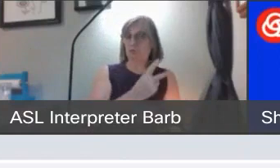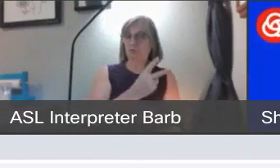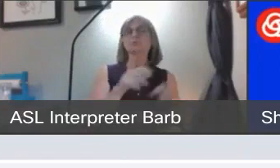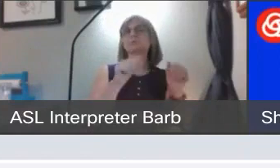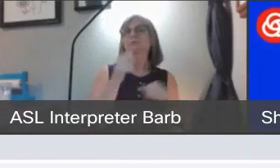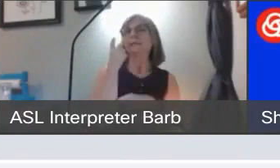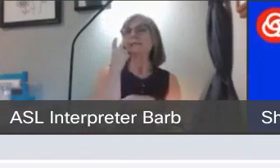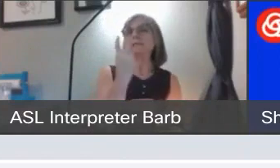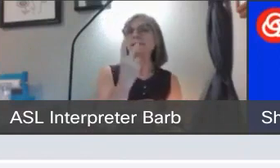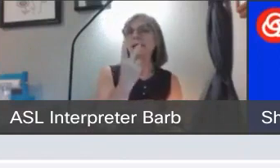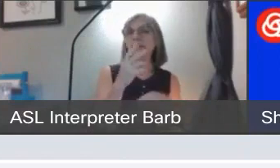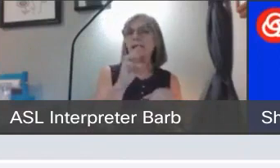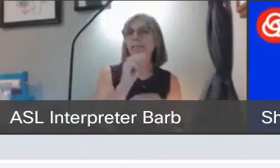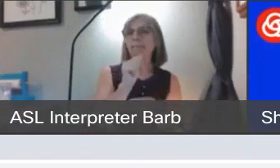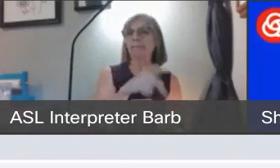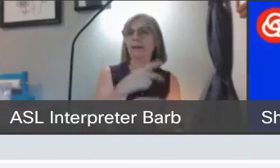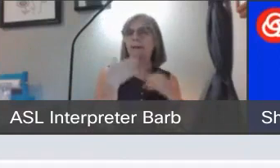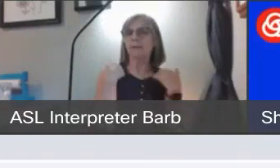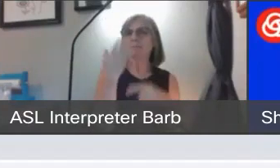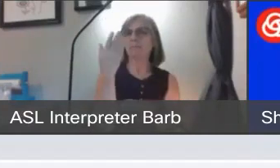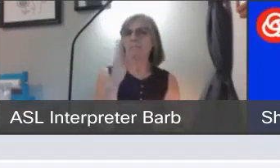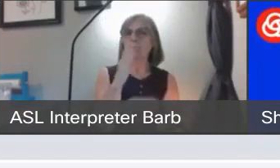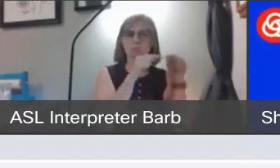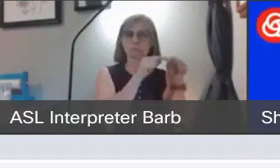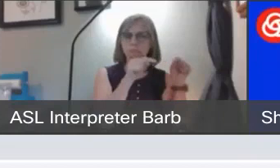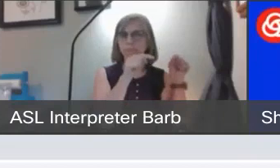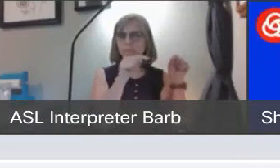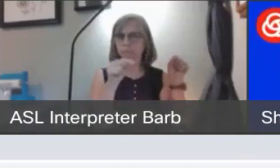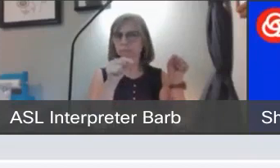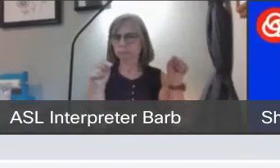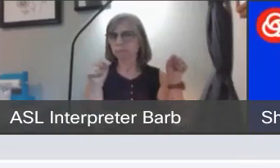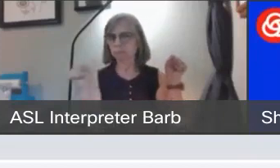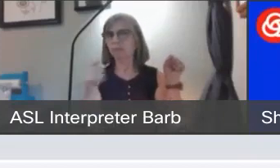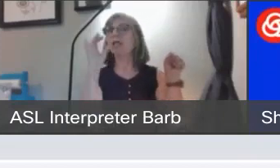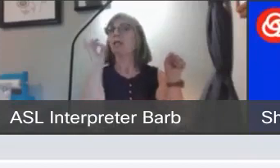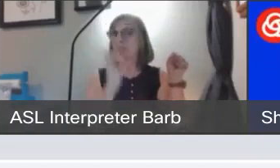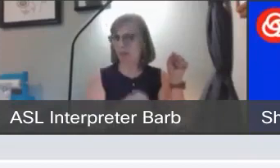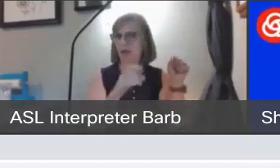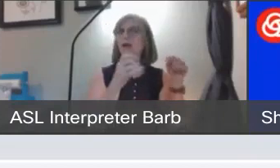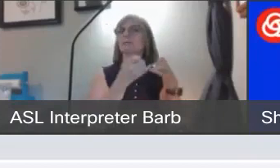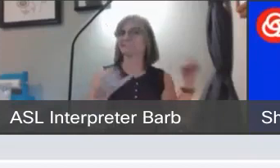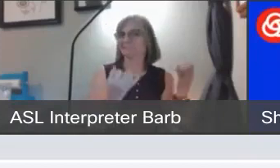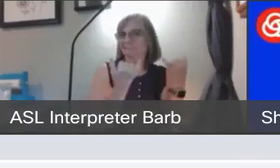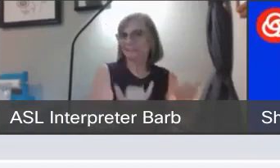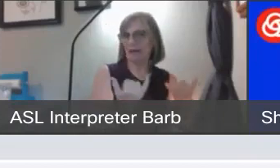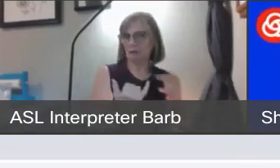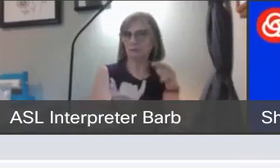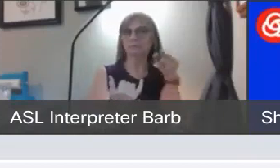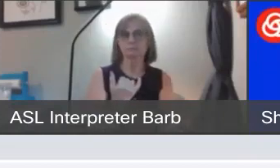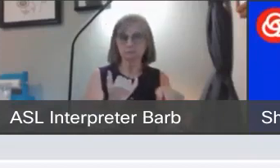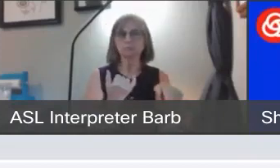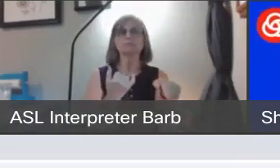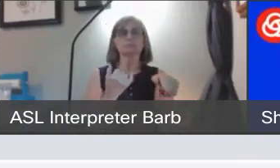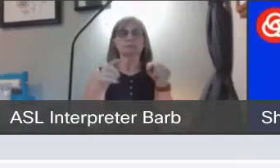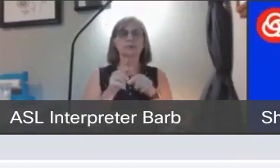blue line is the current Line 2 route that uses division, passing Ladd's Addition, and then curving on to Southeast 7th, and then